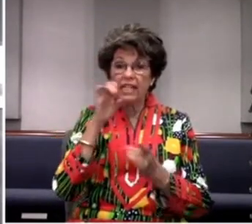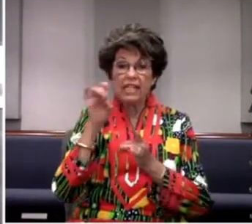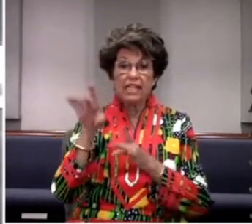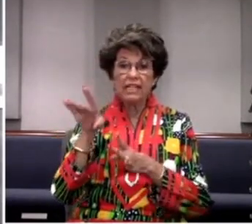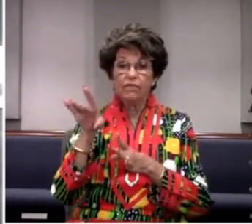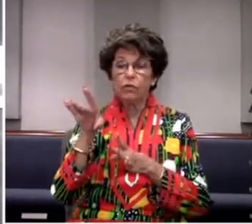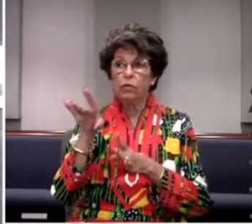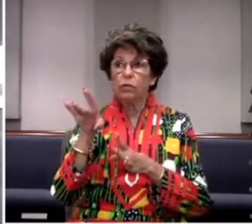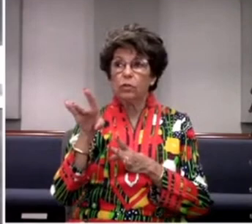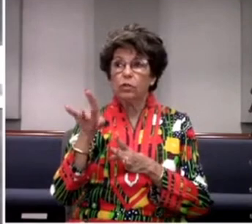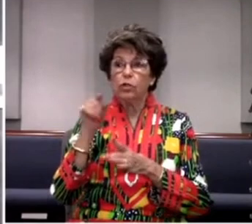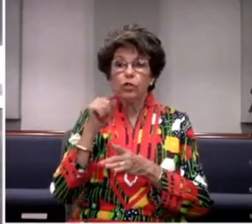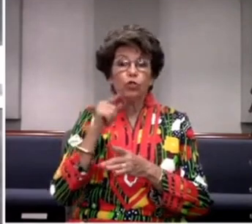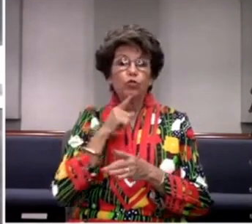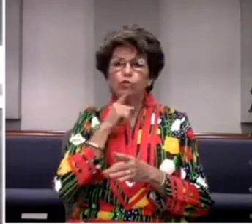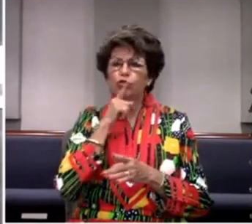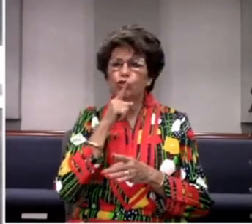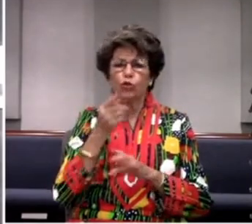class? Surely die.